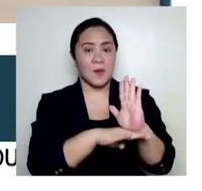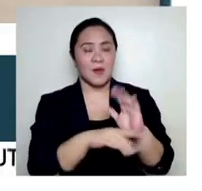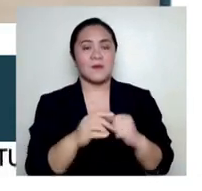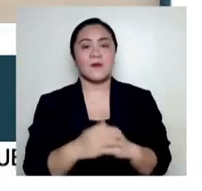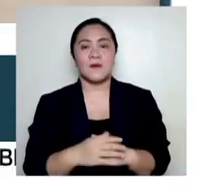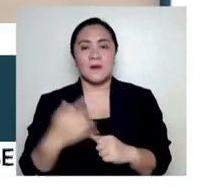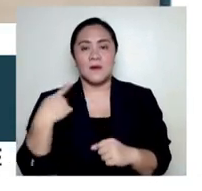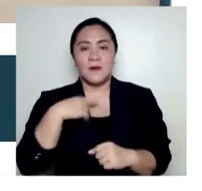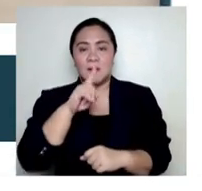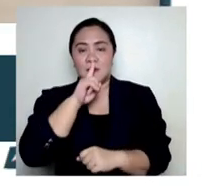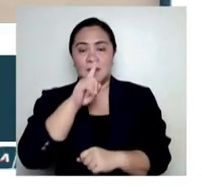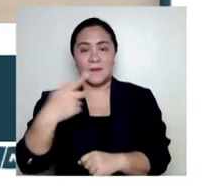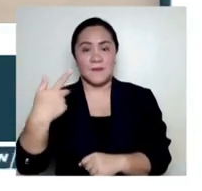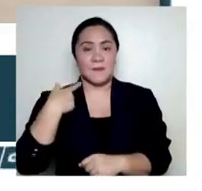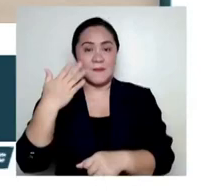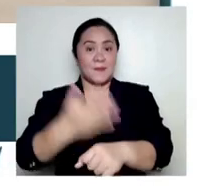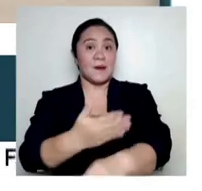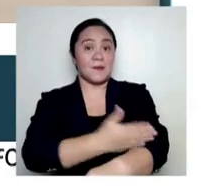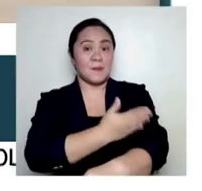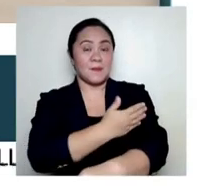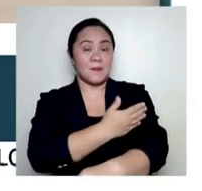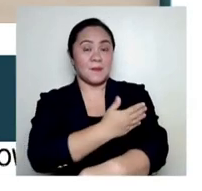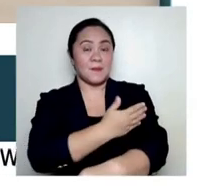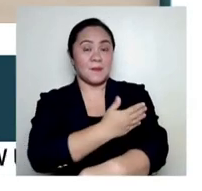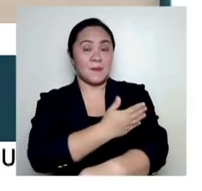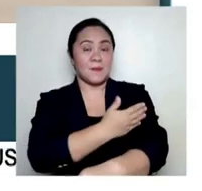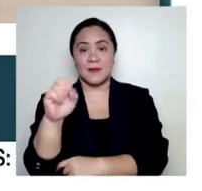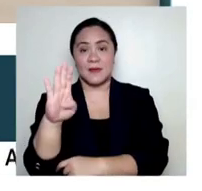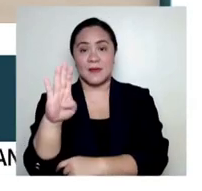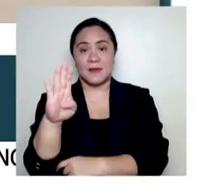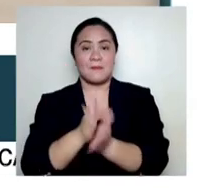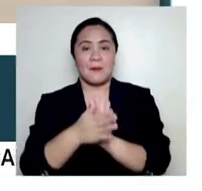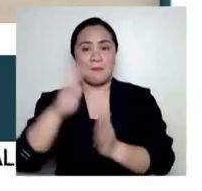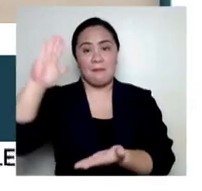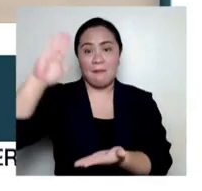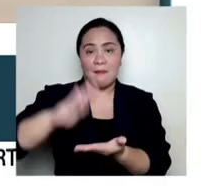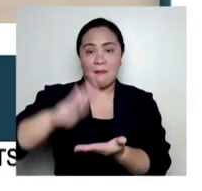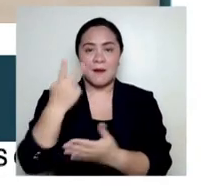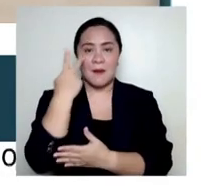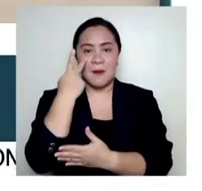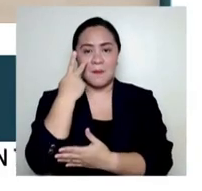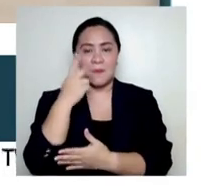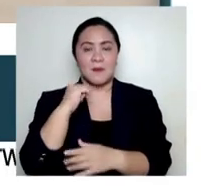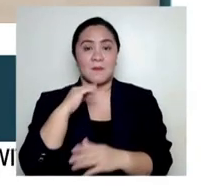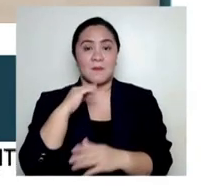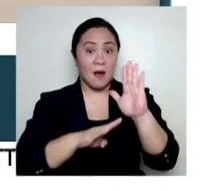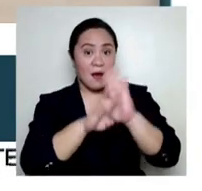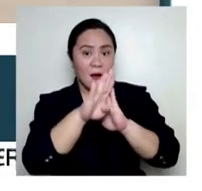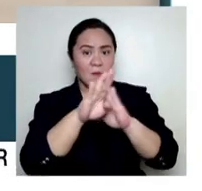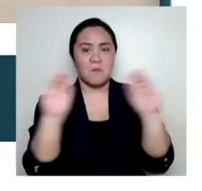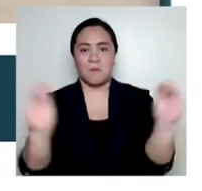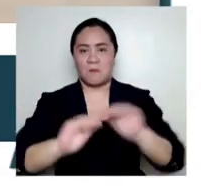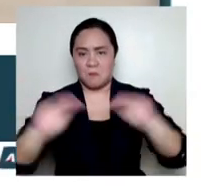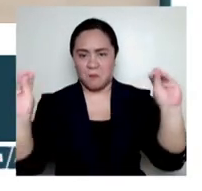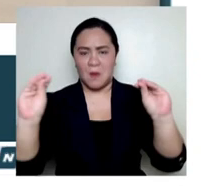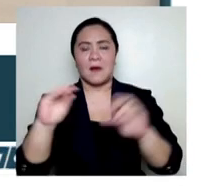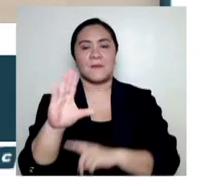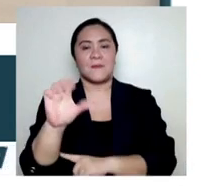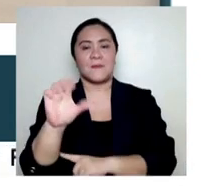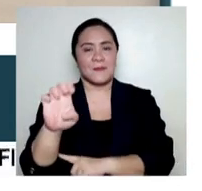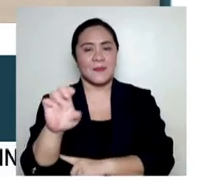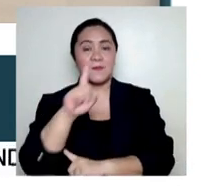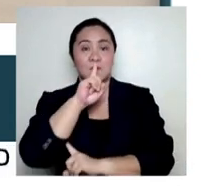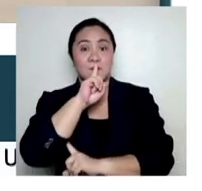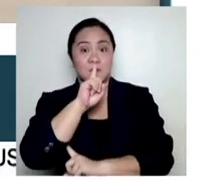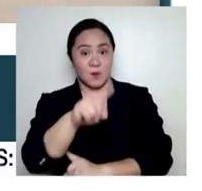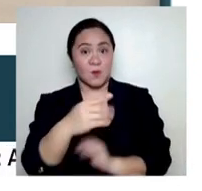much, improved number of cases. Meaning to say, we have seen no increase in the number of cases. As a matter of fact,